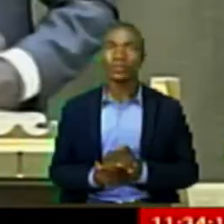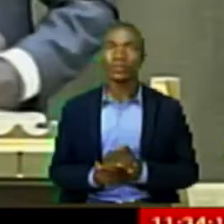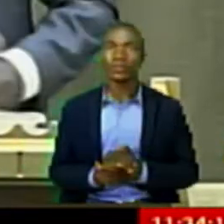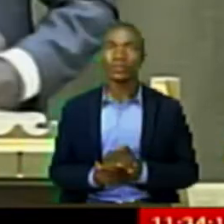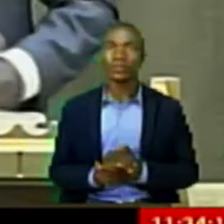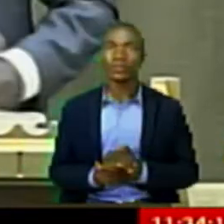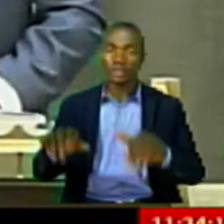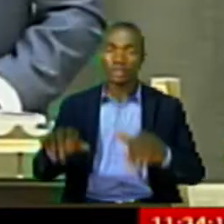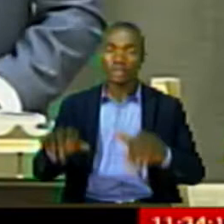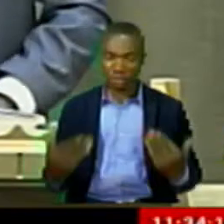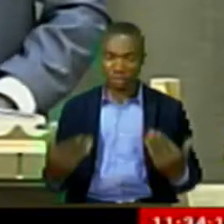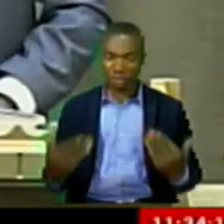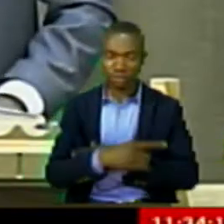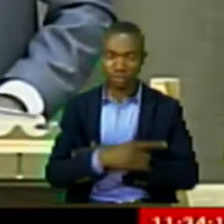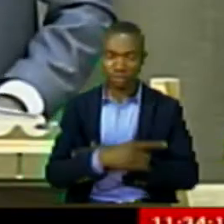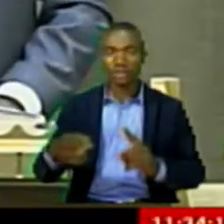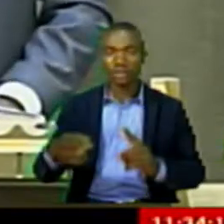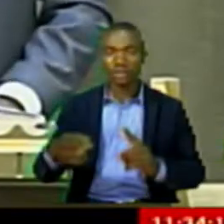Be buried today.